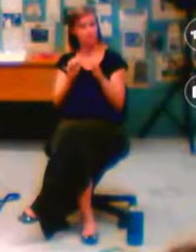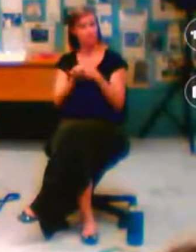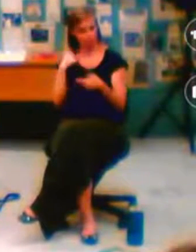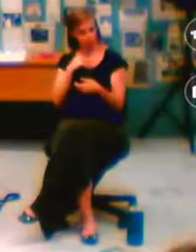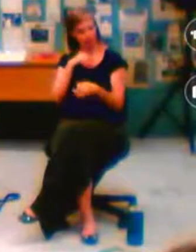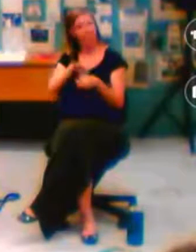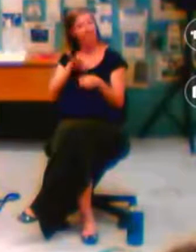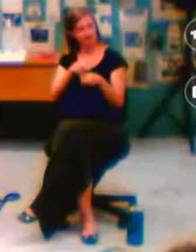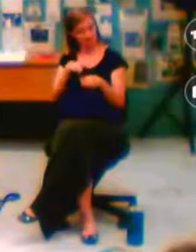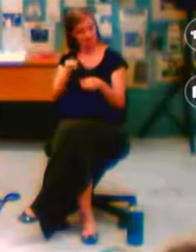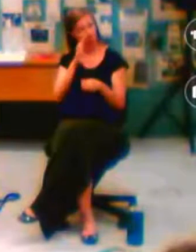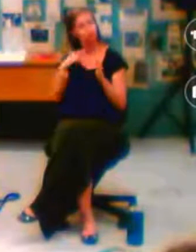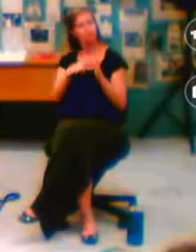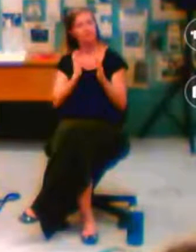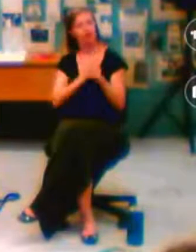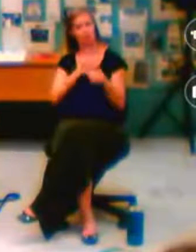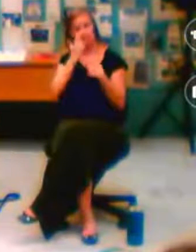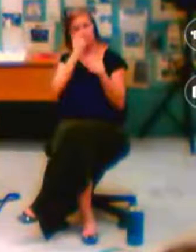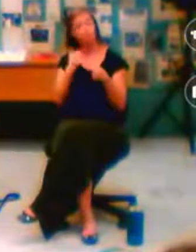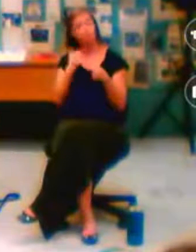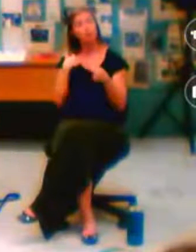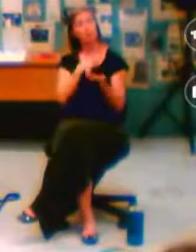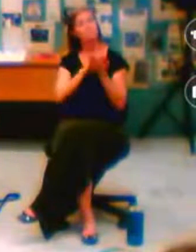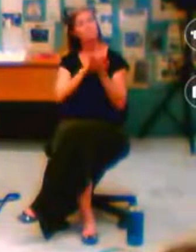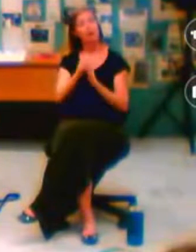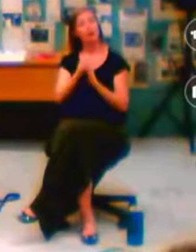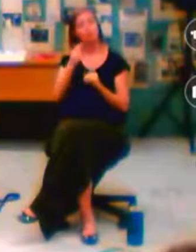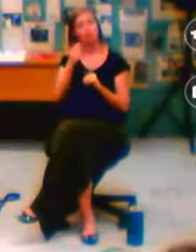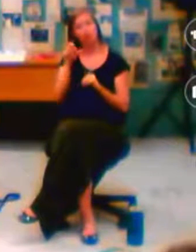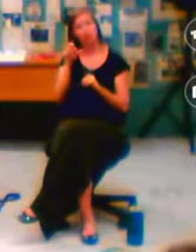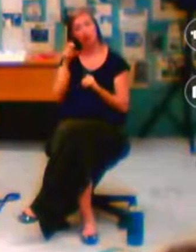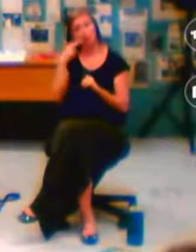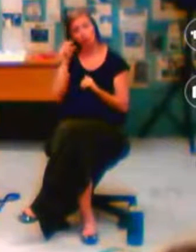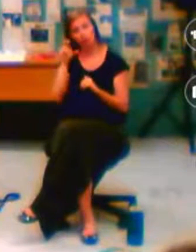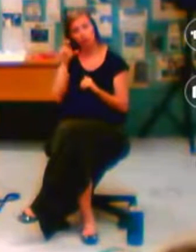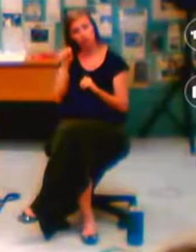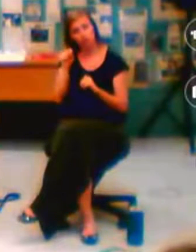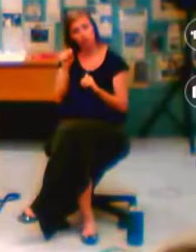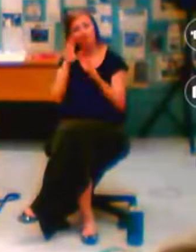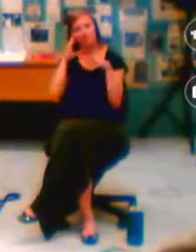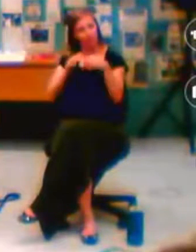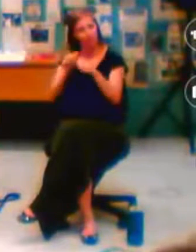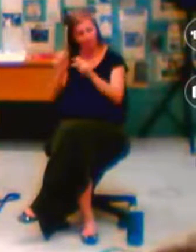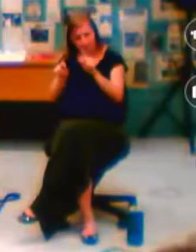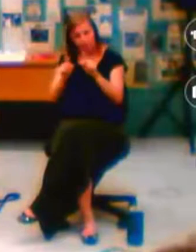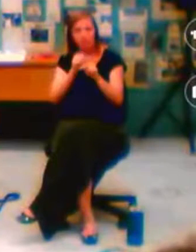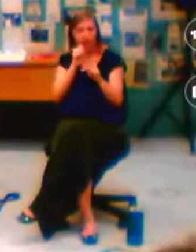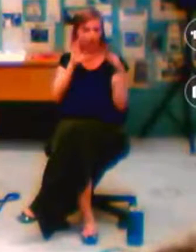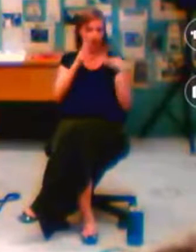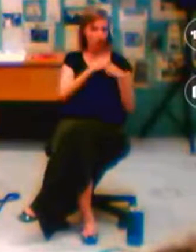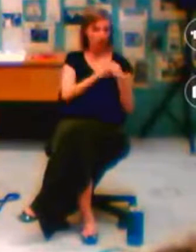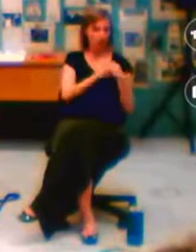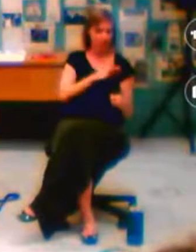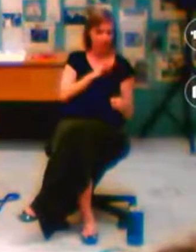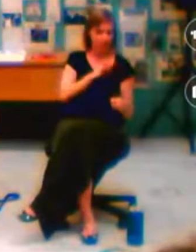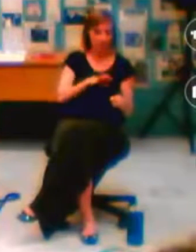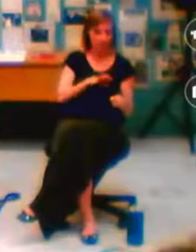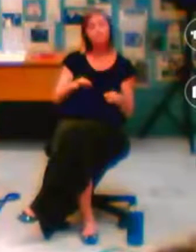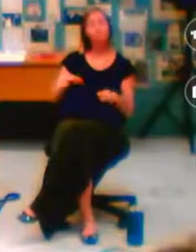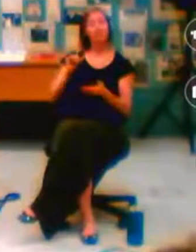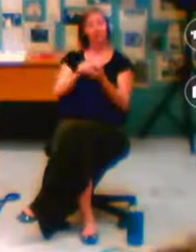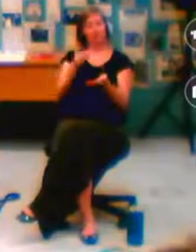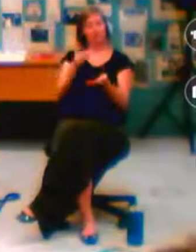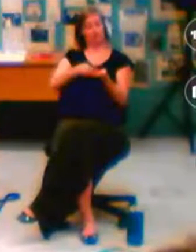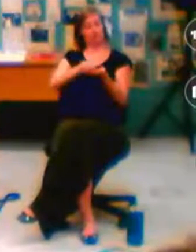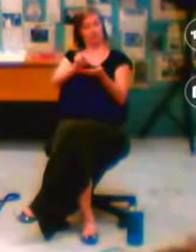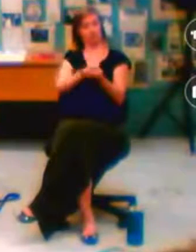our healthcare dollars into a nonprofit Colorado Healthcare Fund managed by a board of directors that we elect to represent our